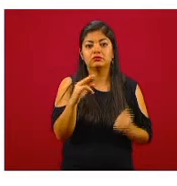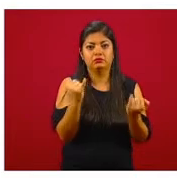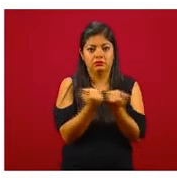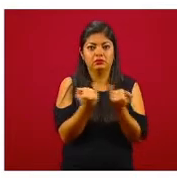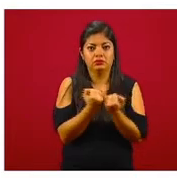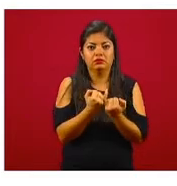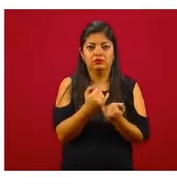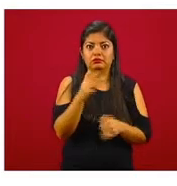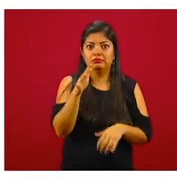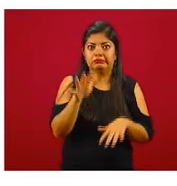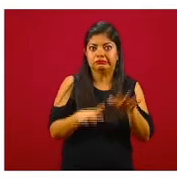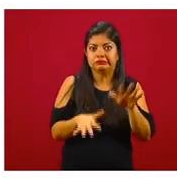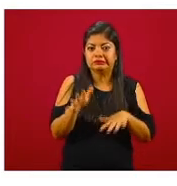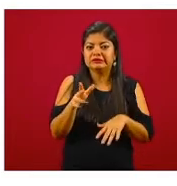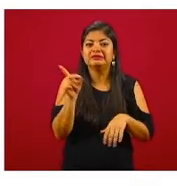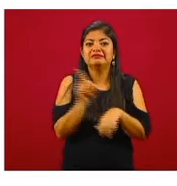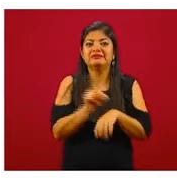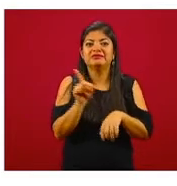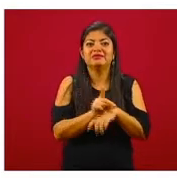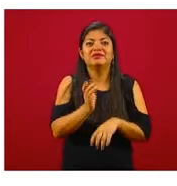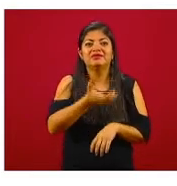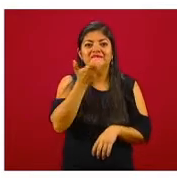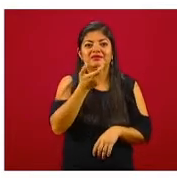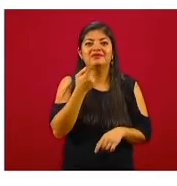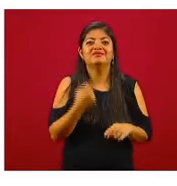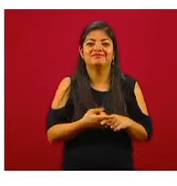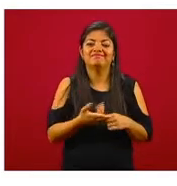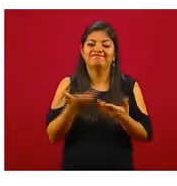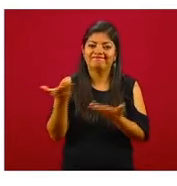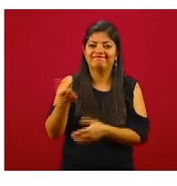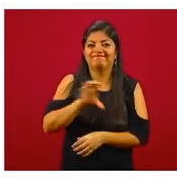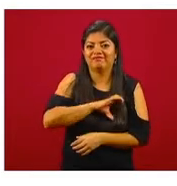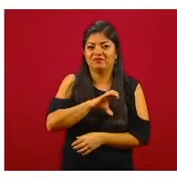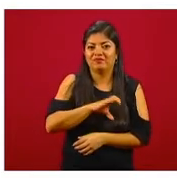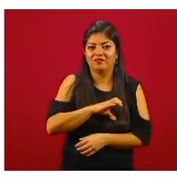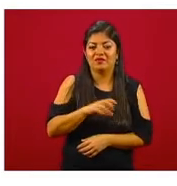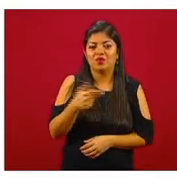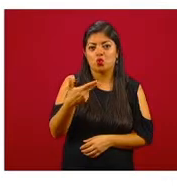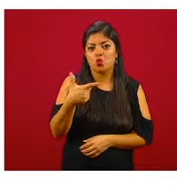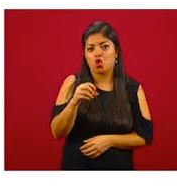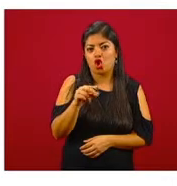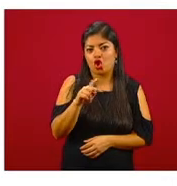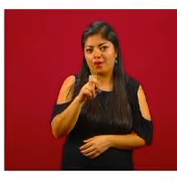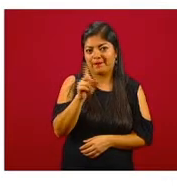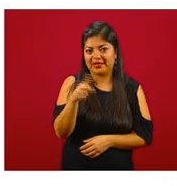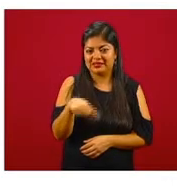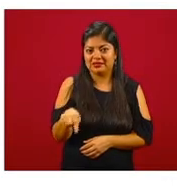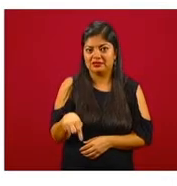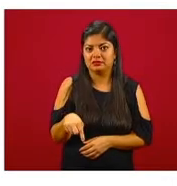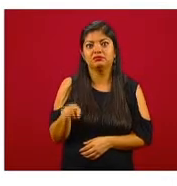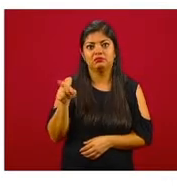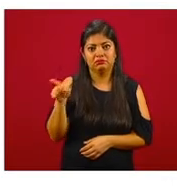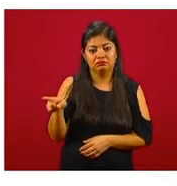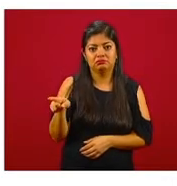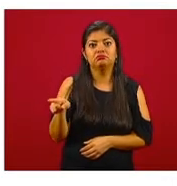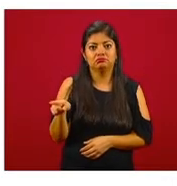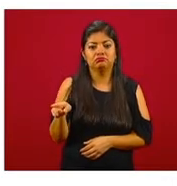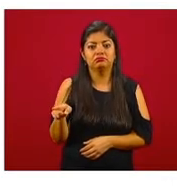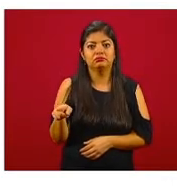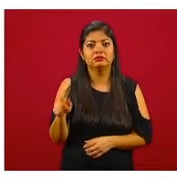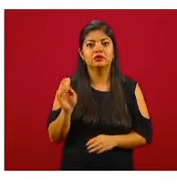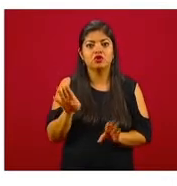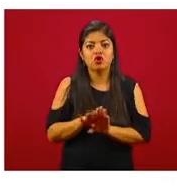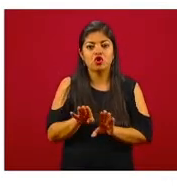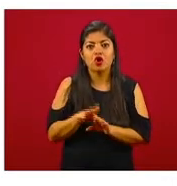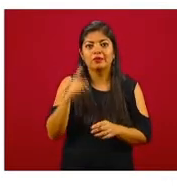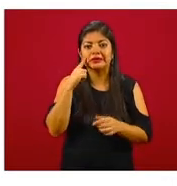done closely with the Ministry of Health, with Dr. Jorge Alcosot, in coordination, sometimes on a